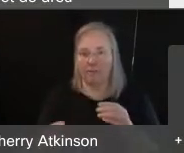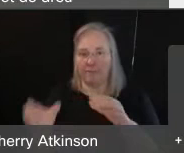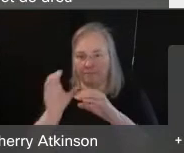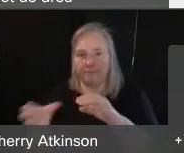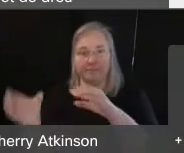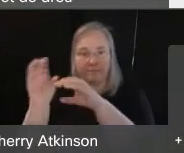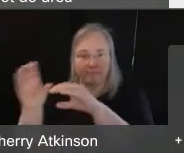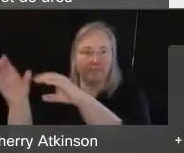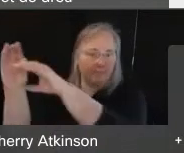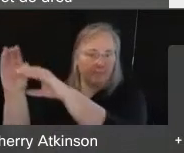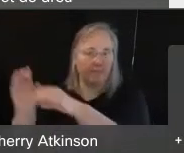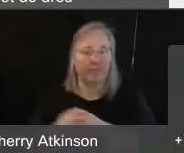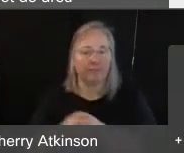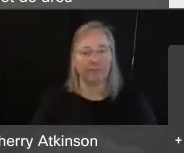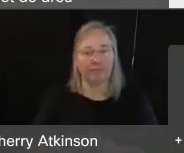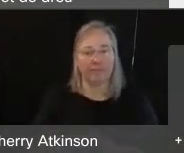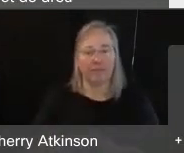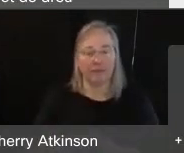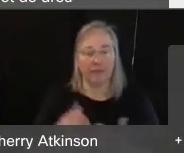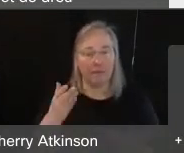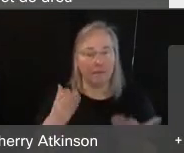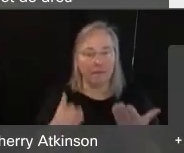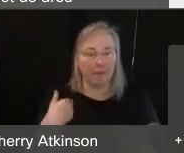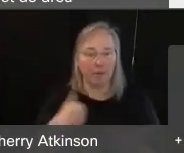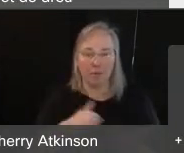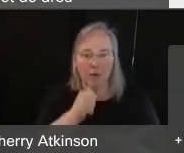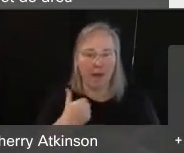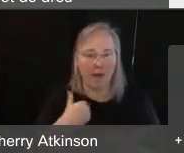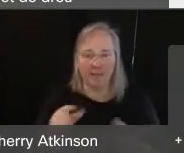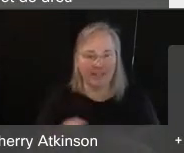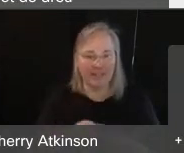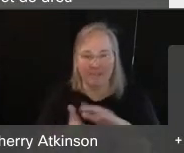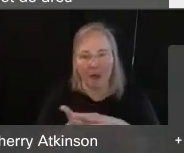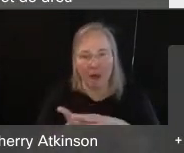And we might not have the same operating